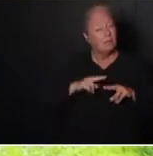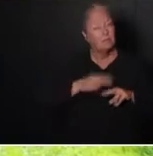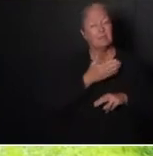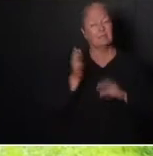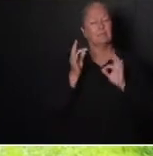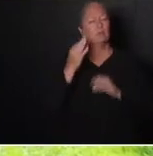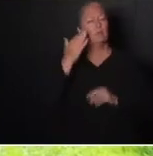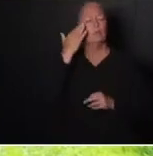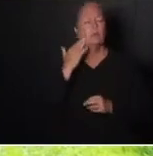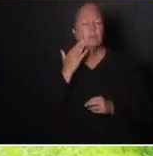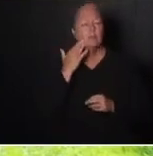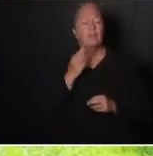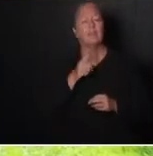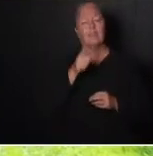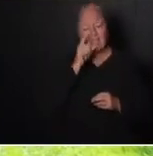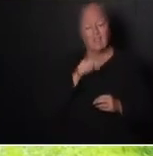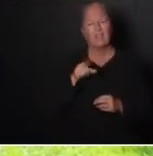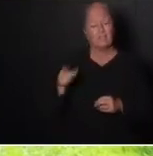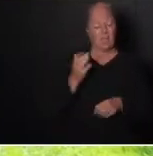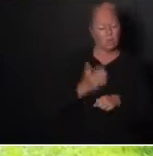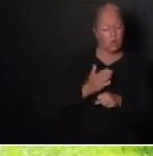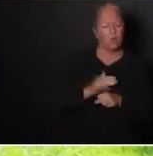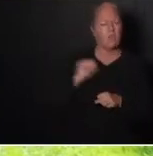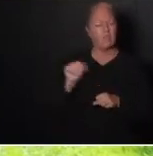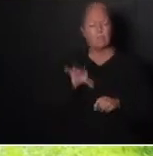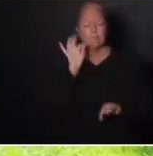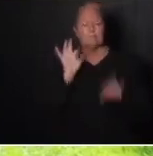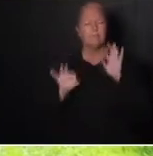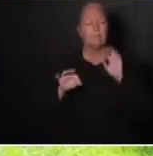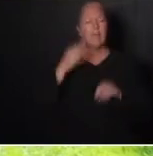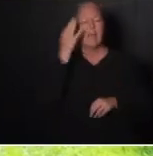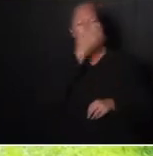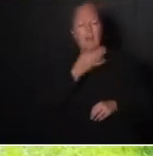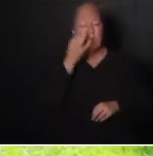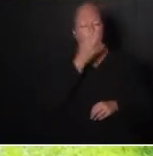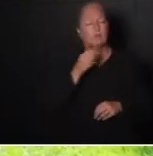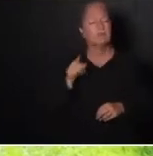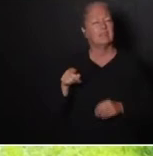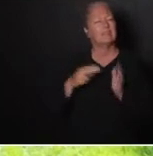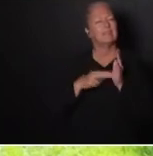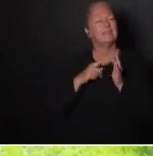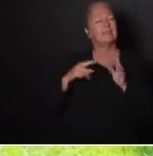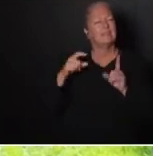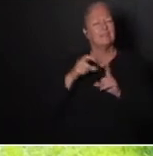women, can work the hours they want and need. An